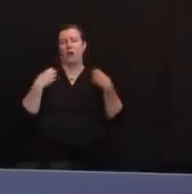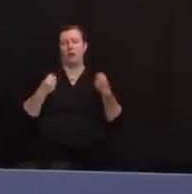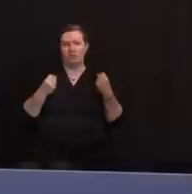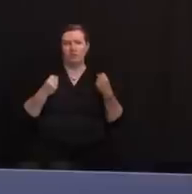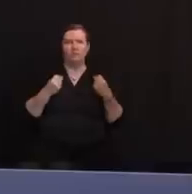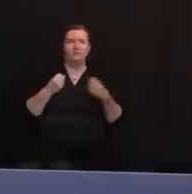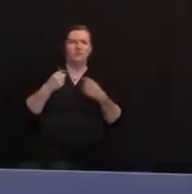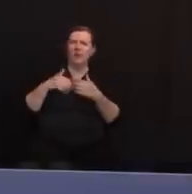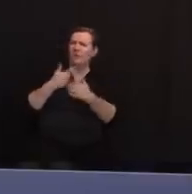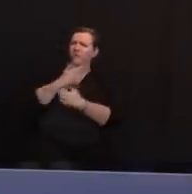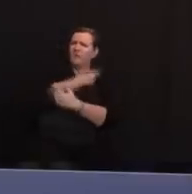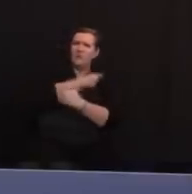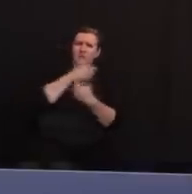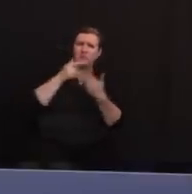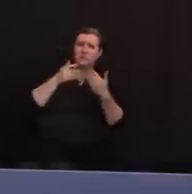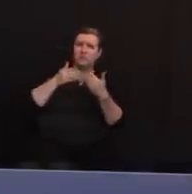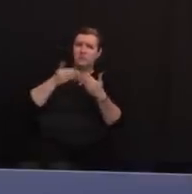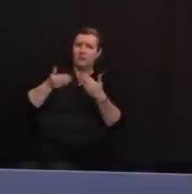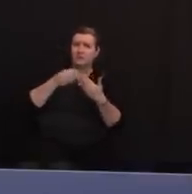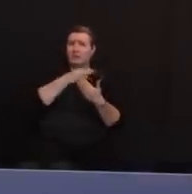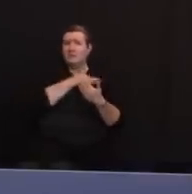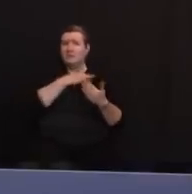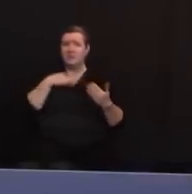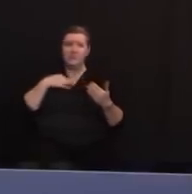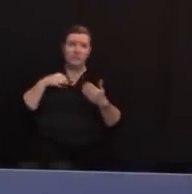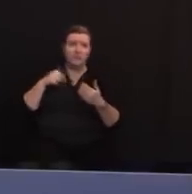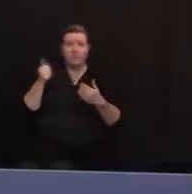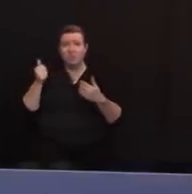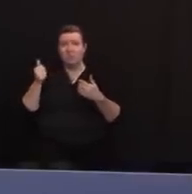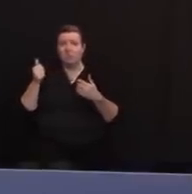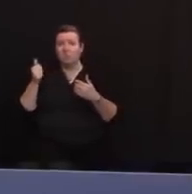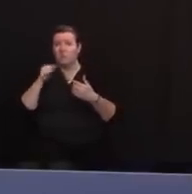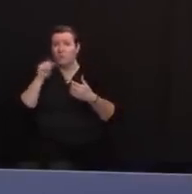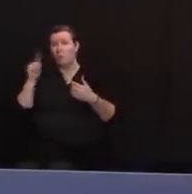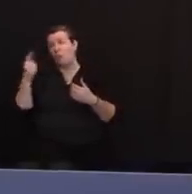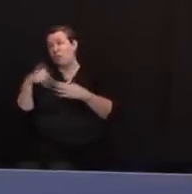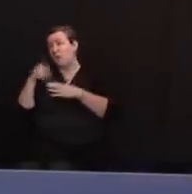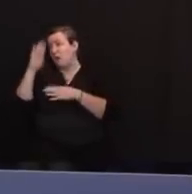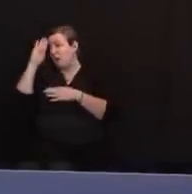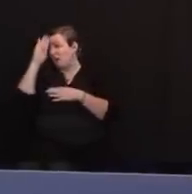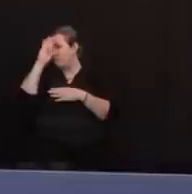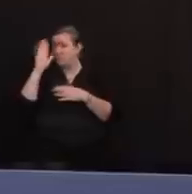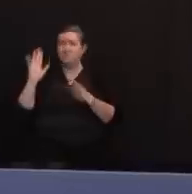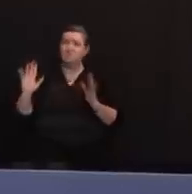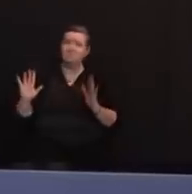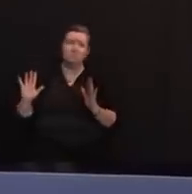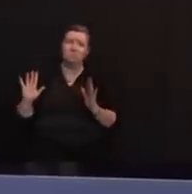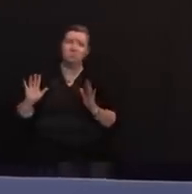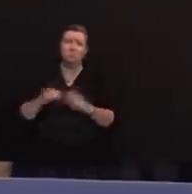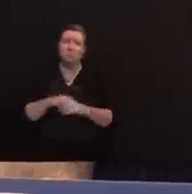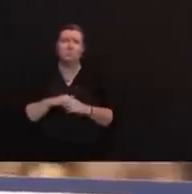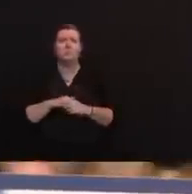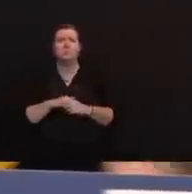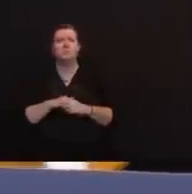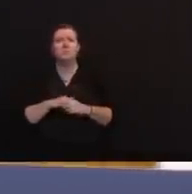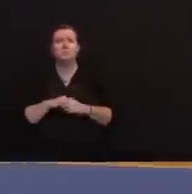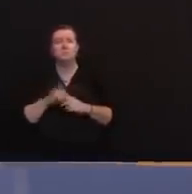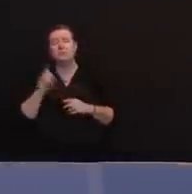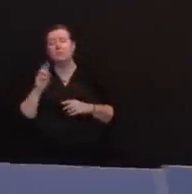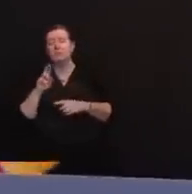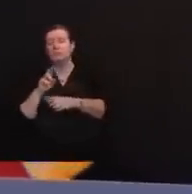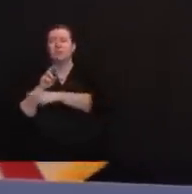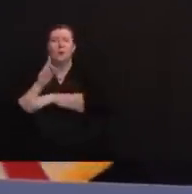get Eddie's or your comment on this question of herd immunity. Oh, yeah, why don't you talk about that? You